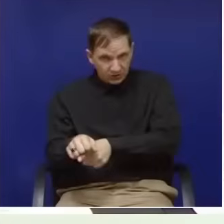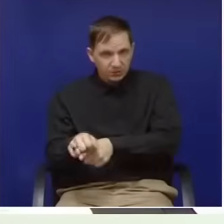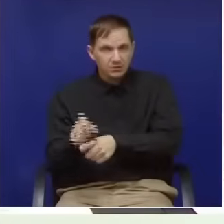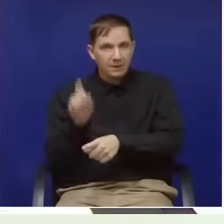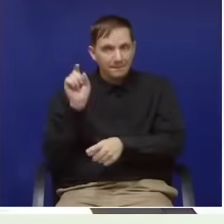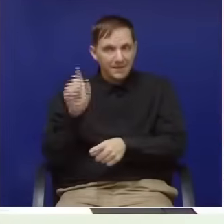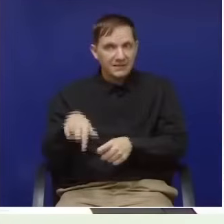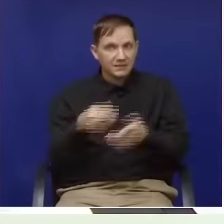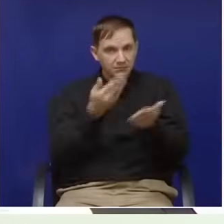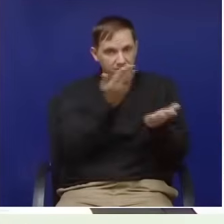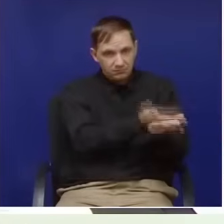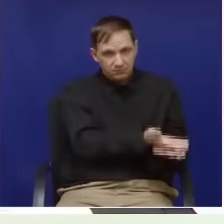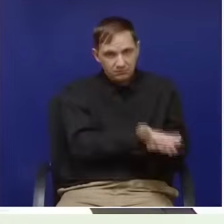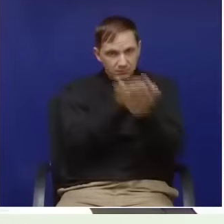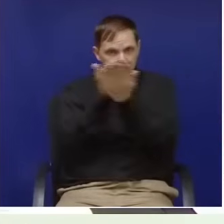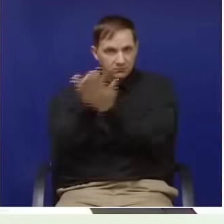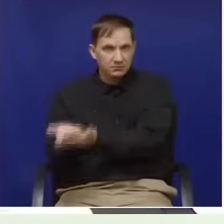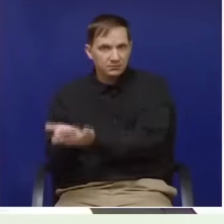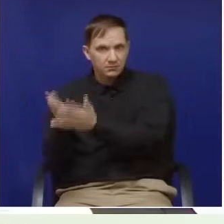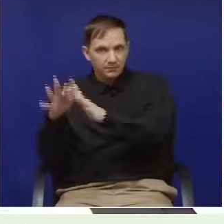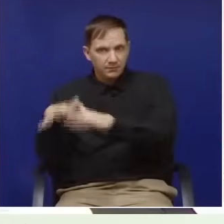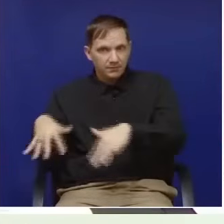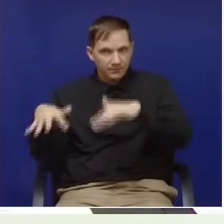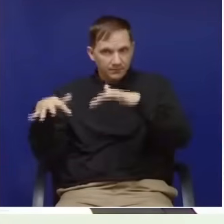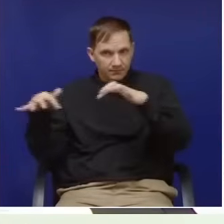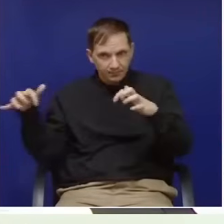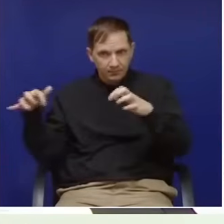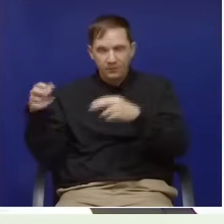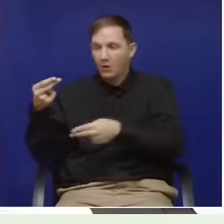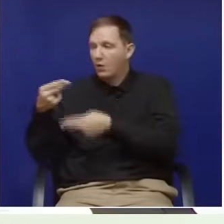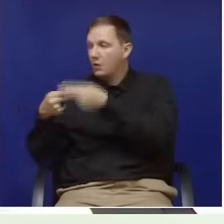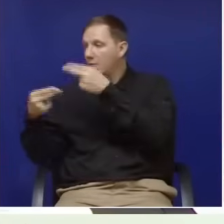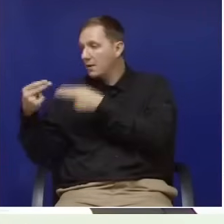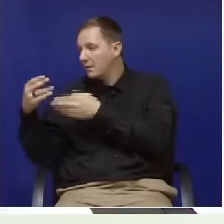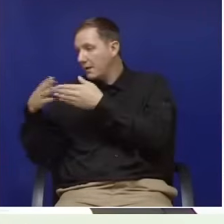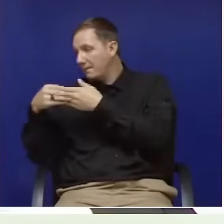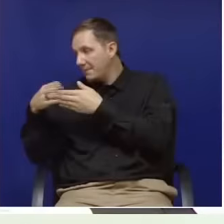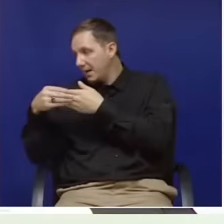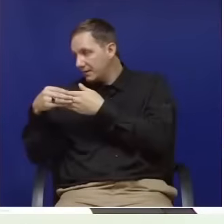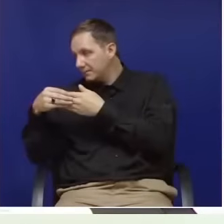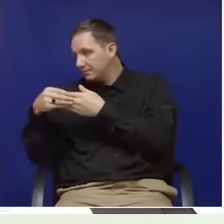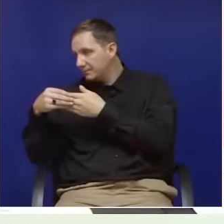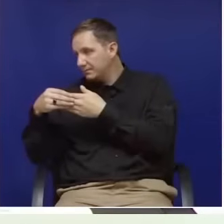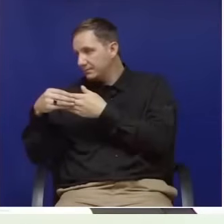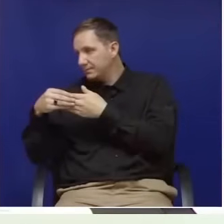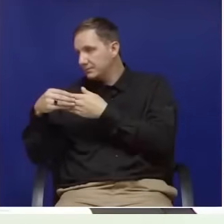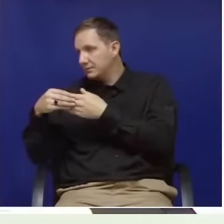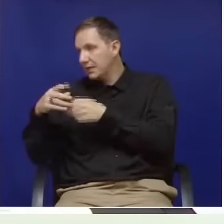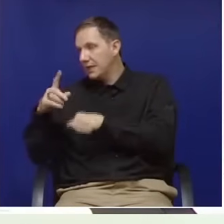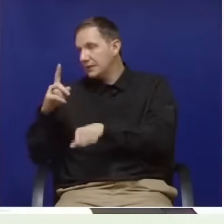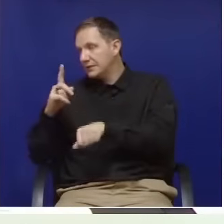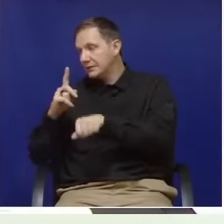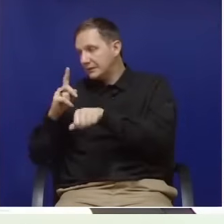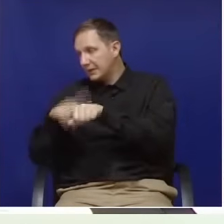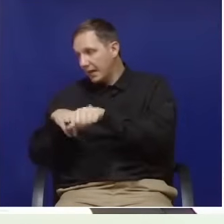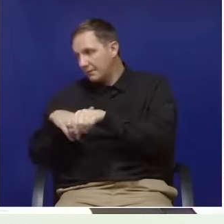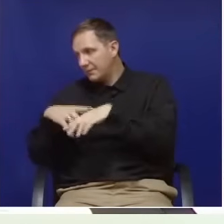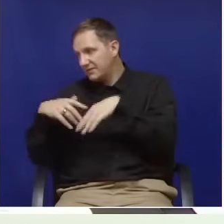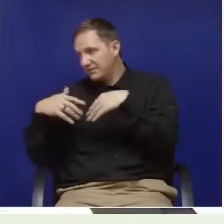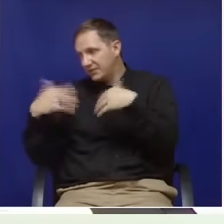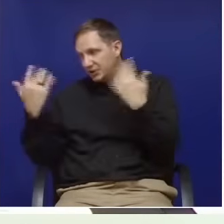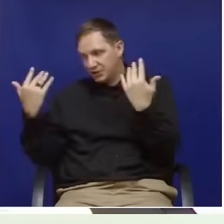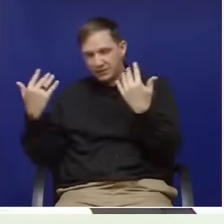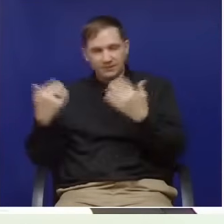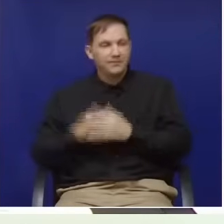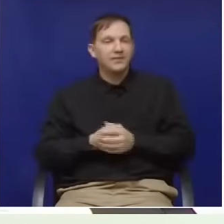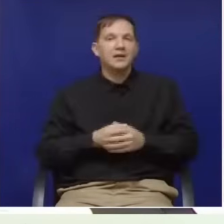to Parliament and be discussed. Honourable But my question will Shikwambani. be, to what extent do we have an influence to the Honourable Commission Shikwambani. to